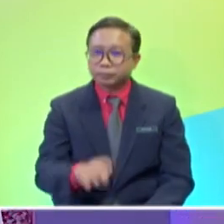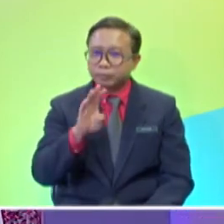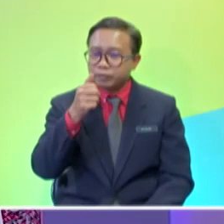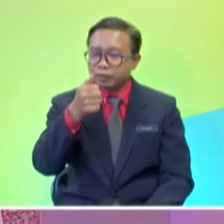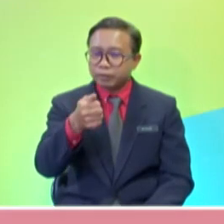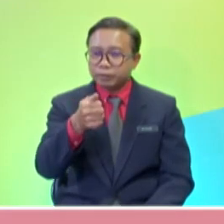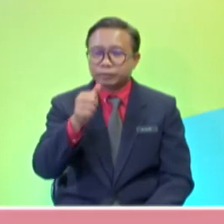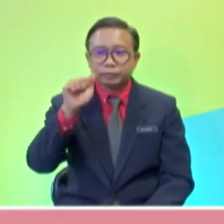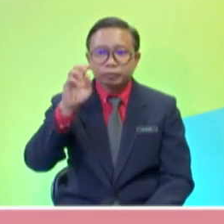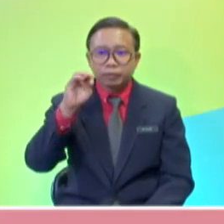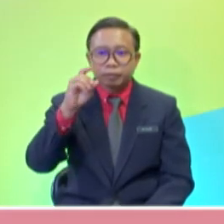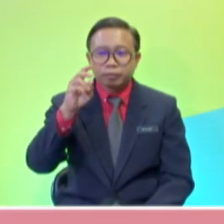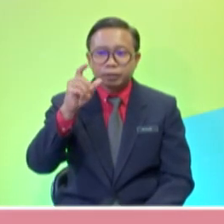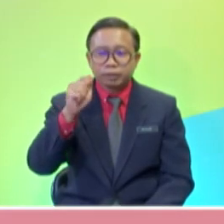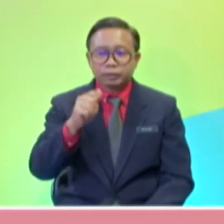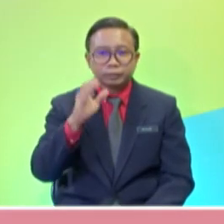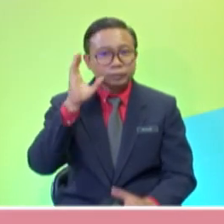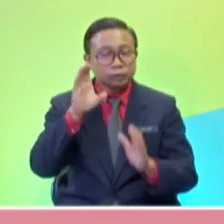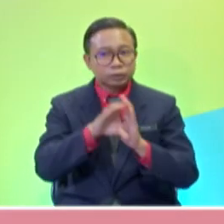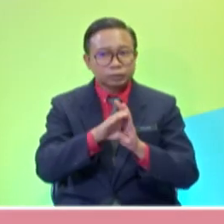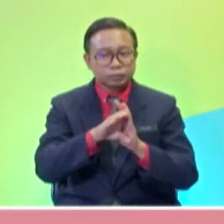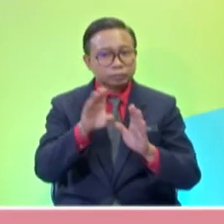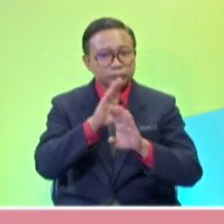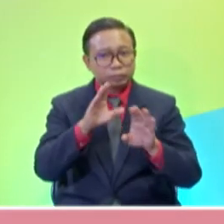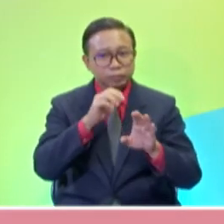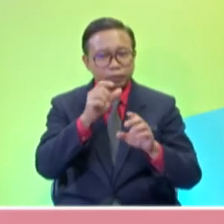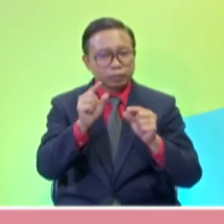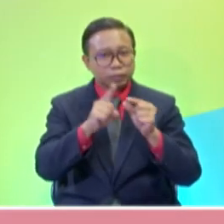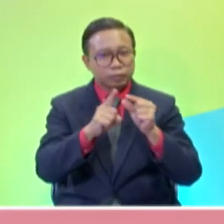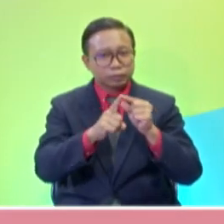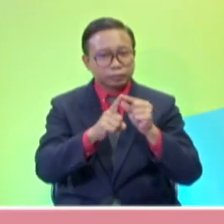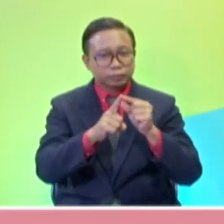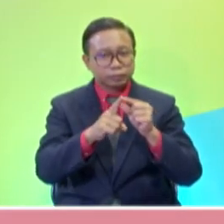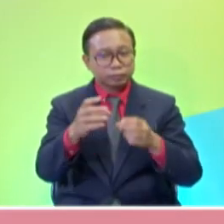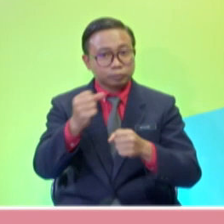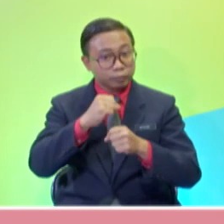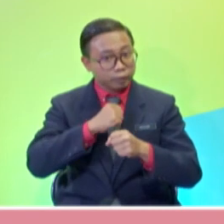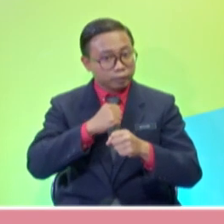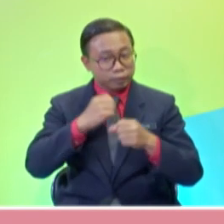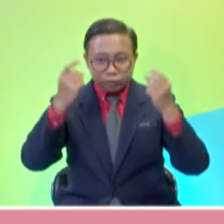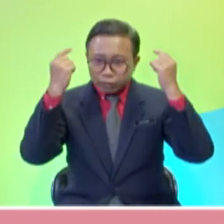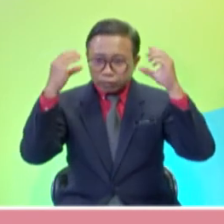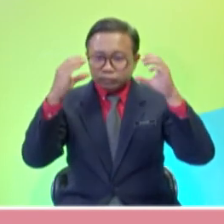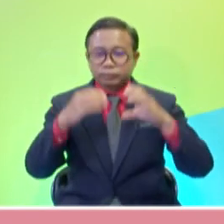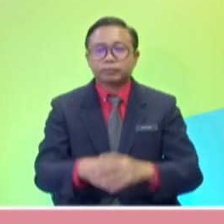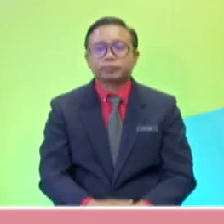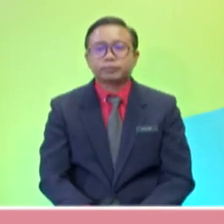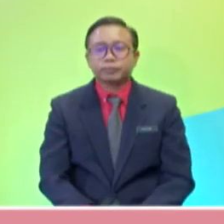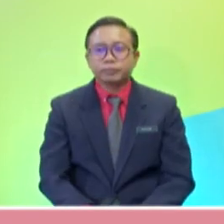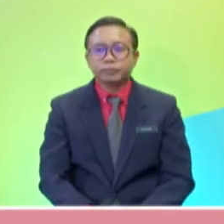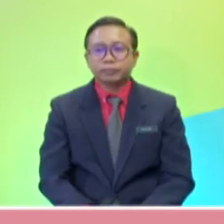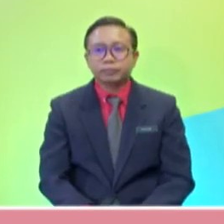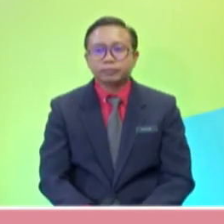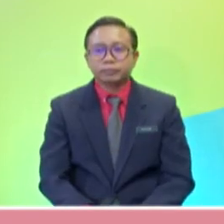Amanda. All right. This is not from Google. This is my own collection, okay? Okay. Right. Beautiful. Okay, so Amanda, your